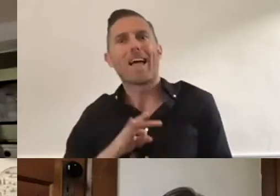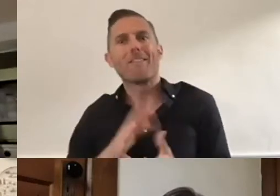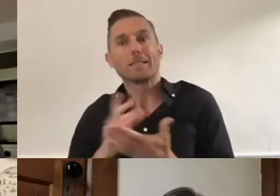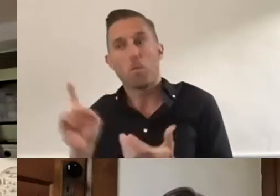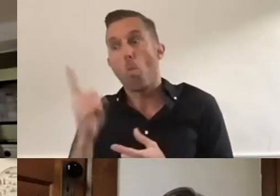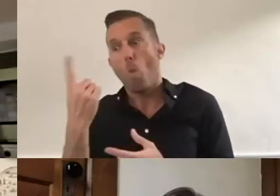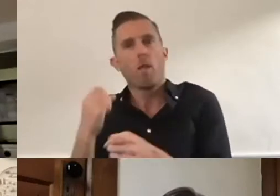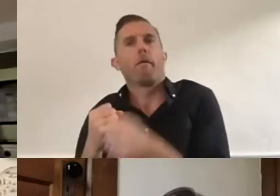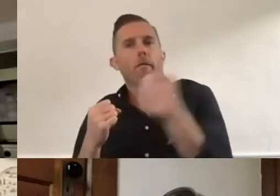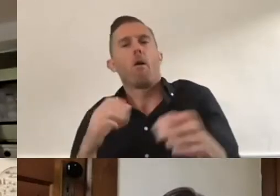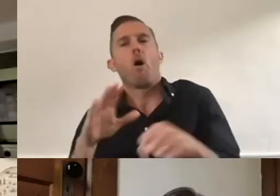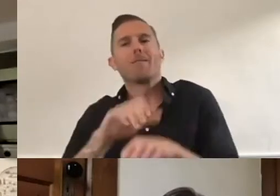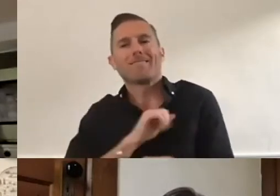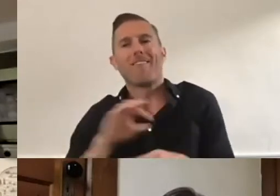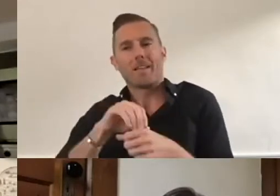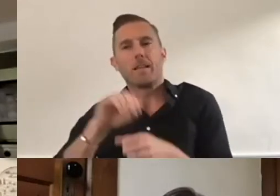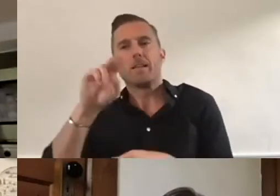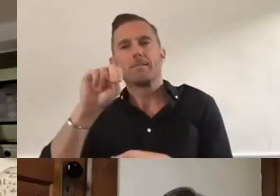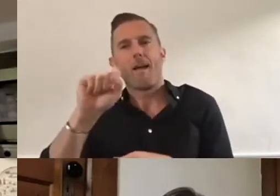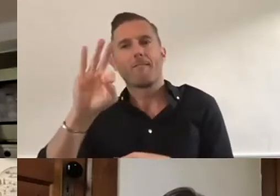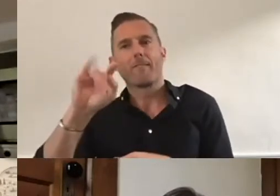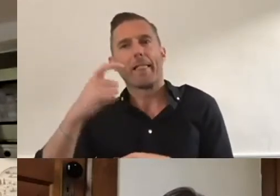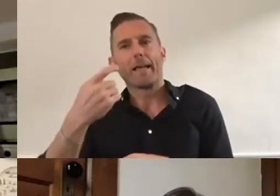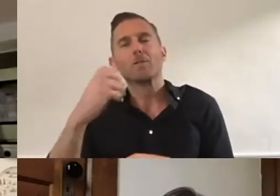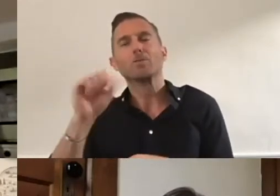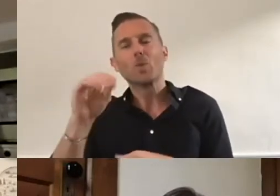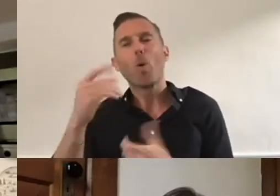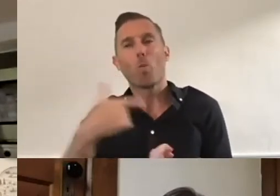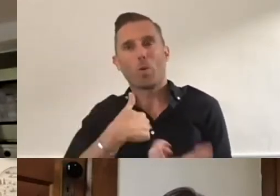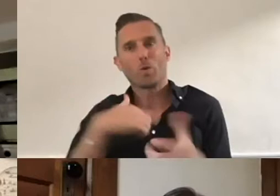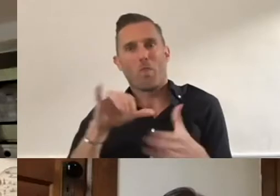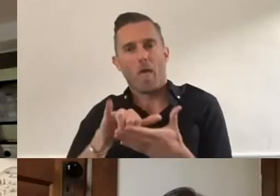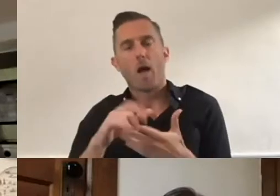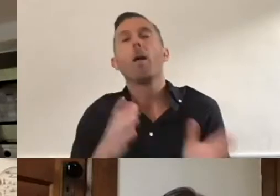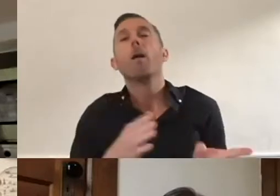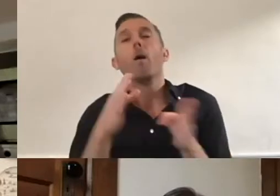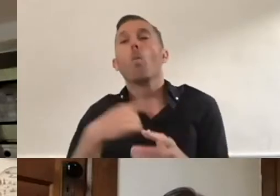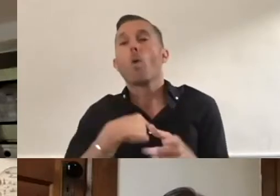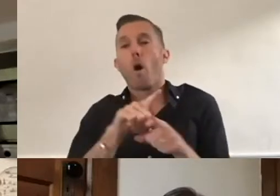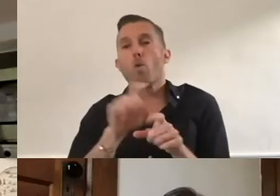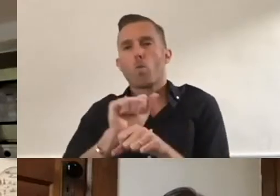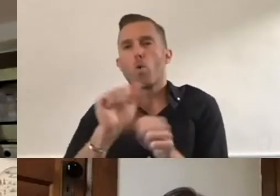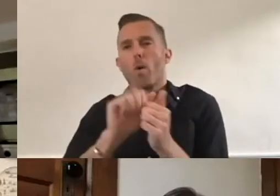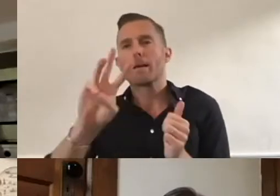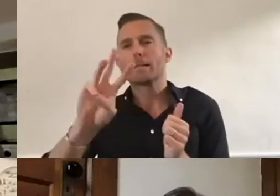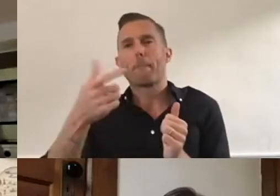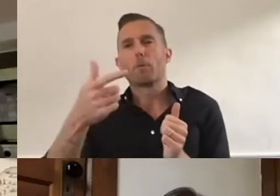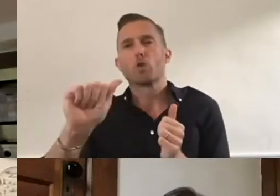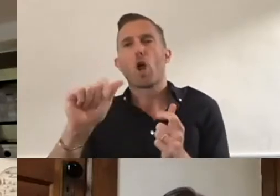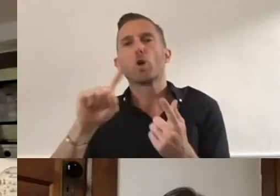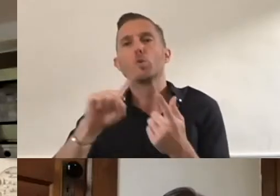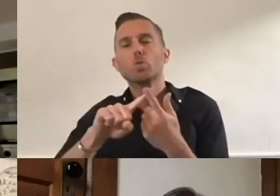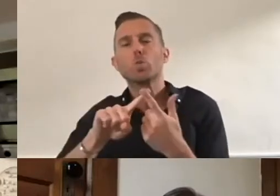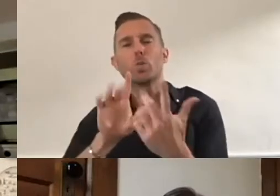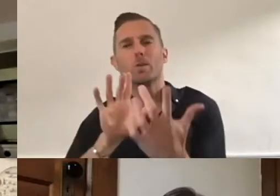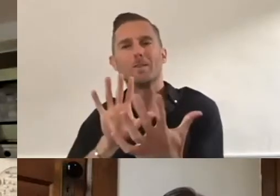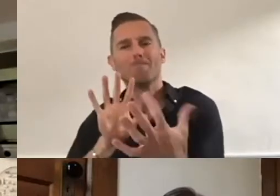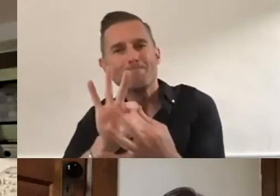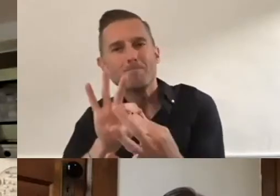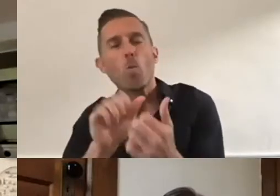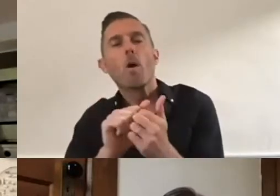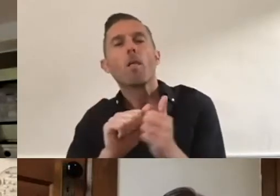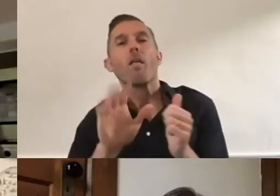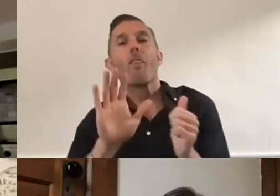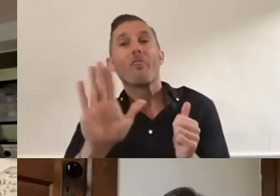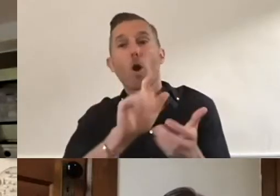So definitely with the staffing component. We also work with the WGA to get in touch with their writers with